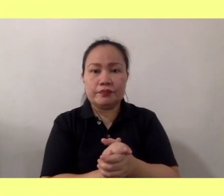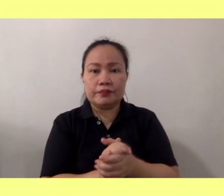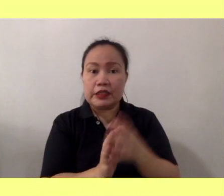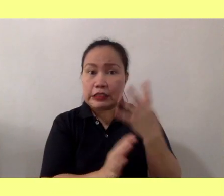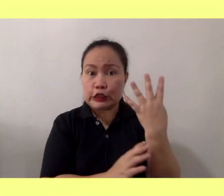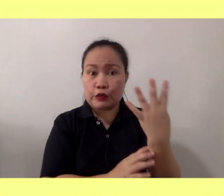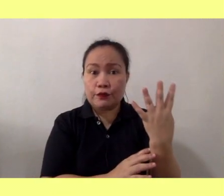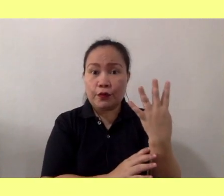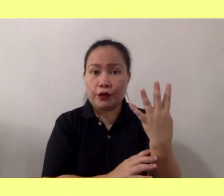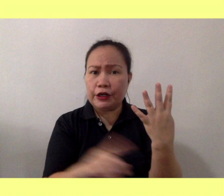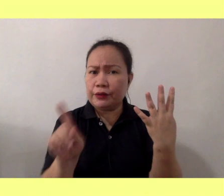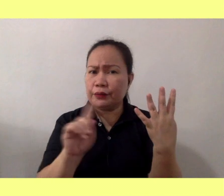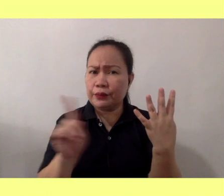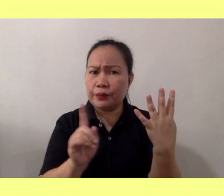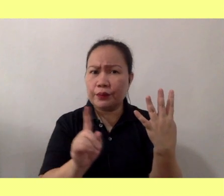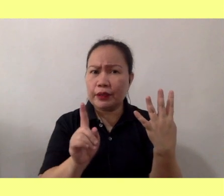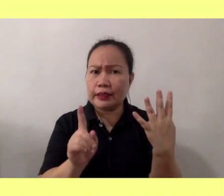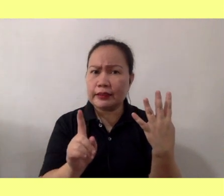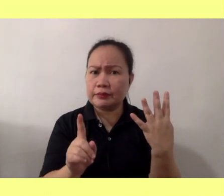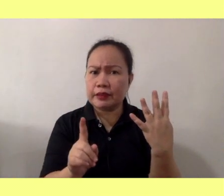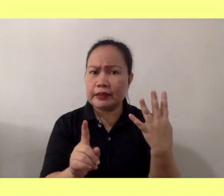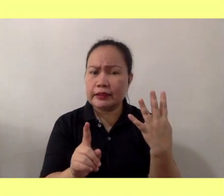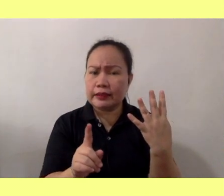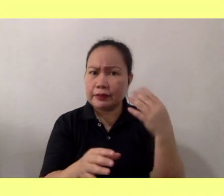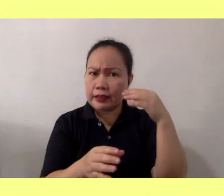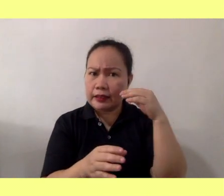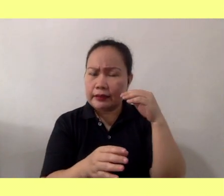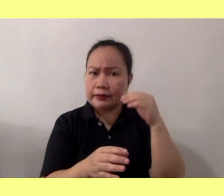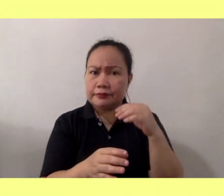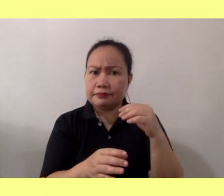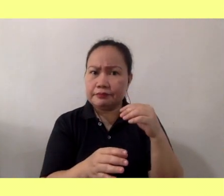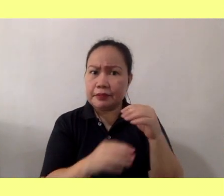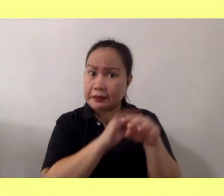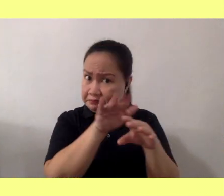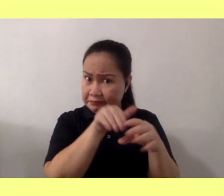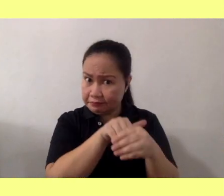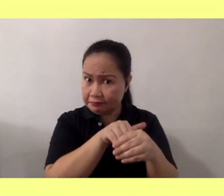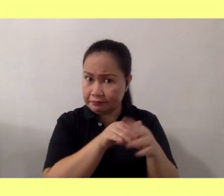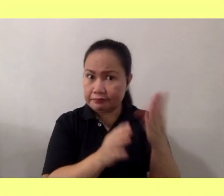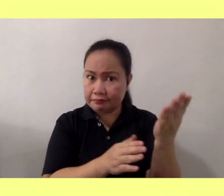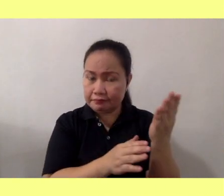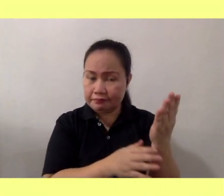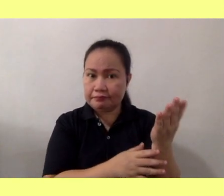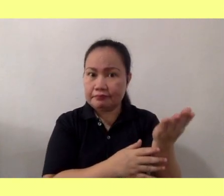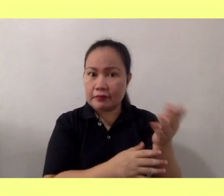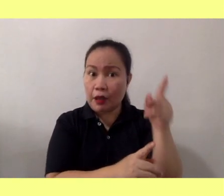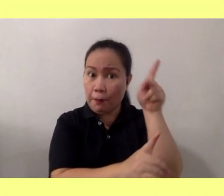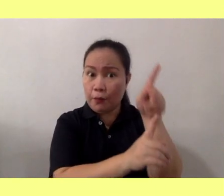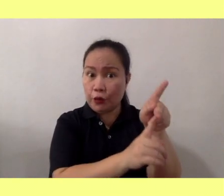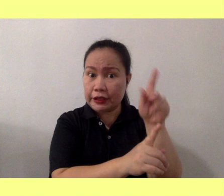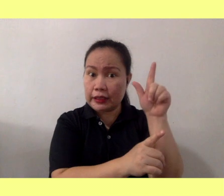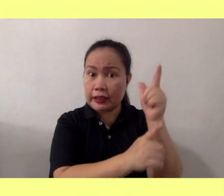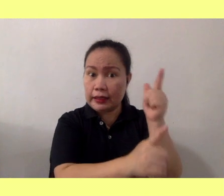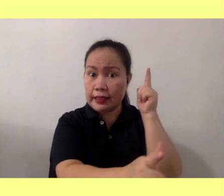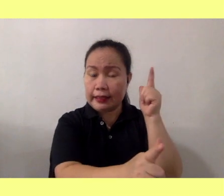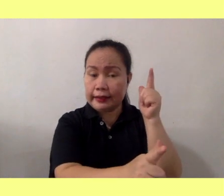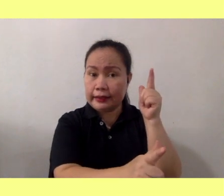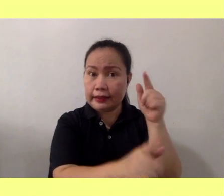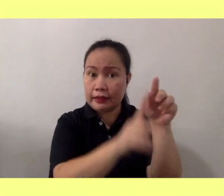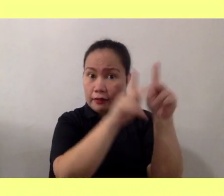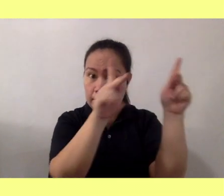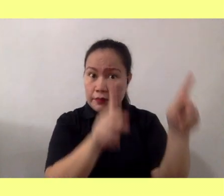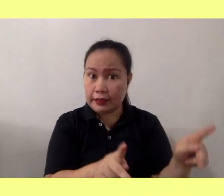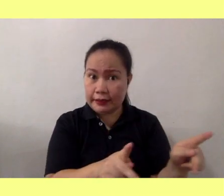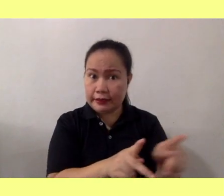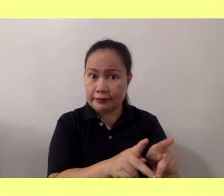and theorems, ano ba ang mga laman nito? So, under undefined terms, we have the point, the line, and the